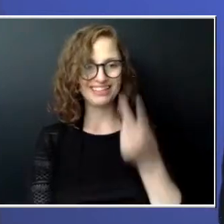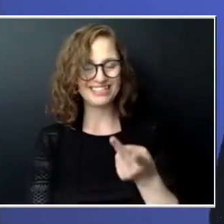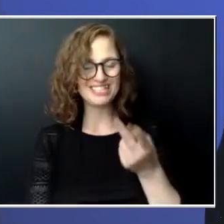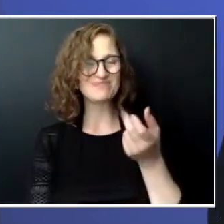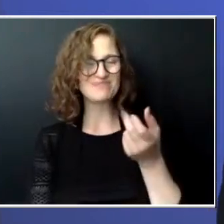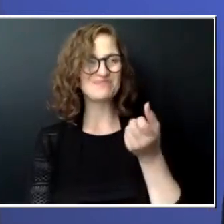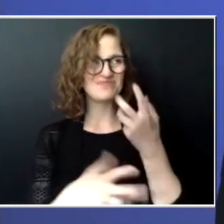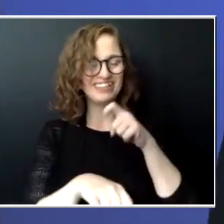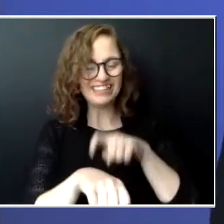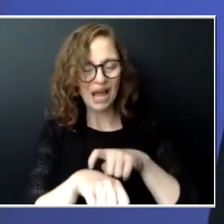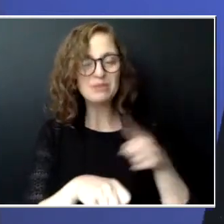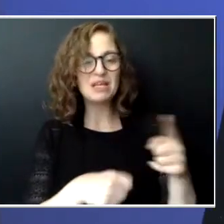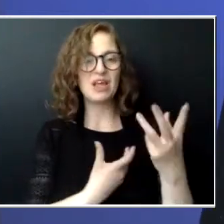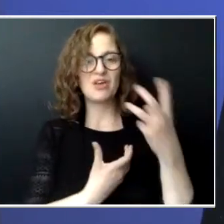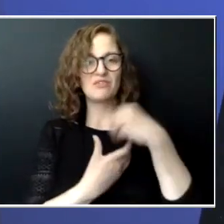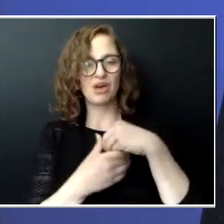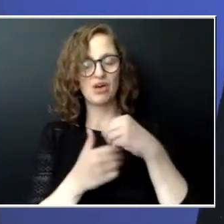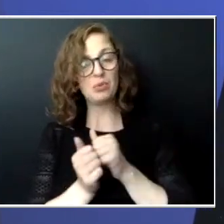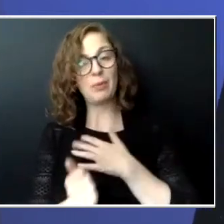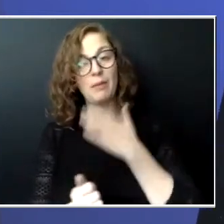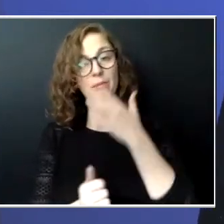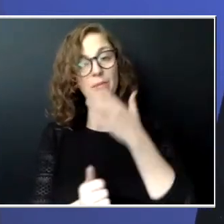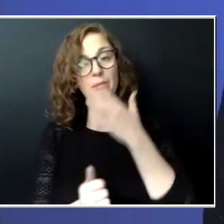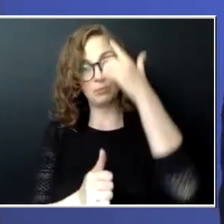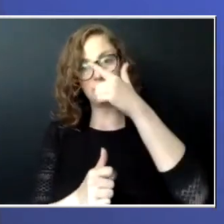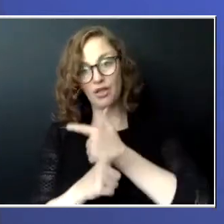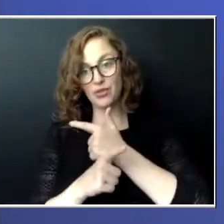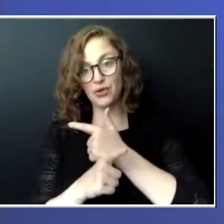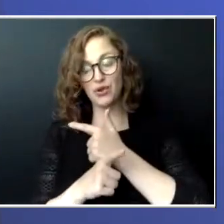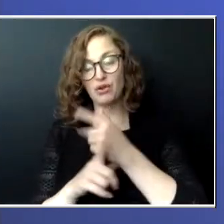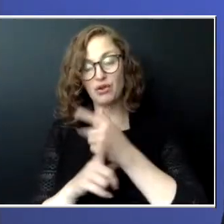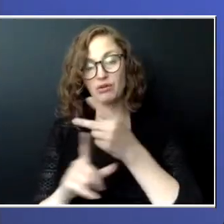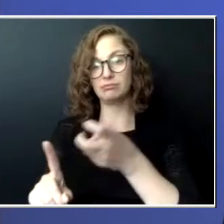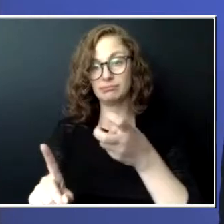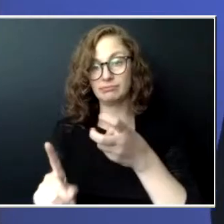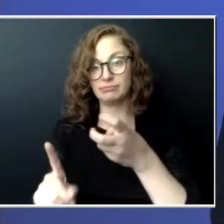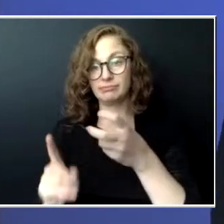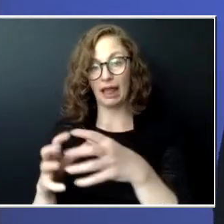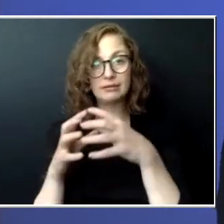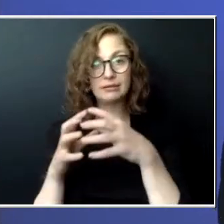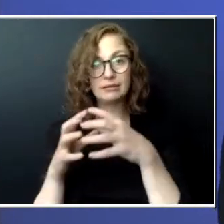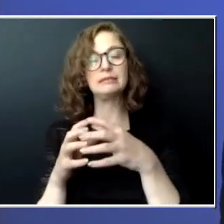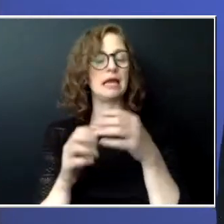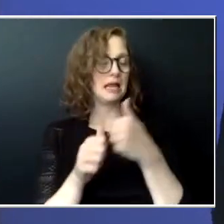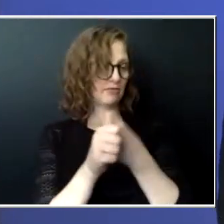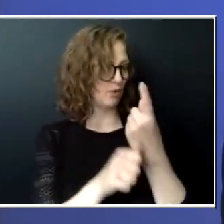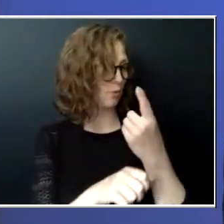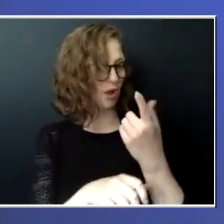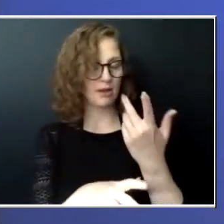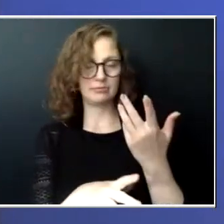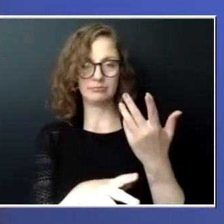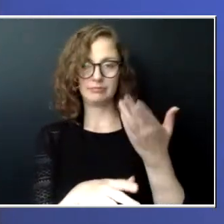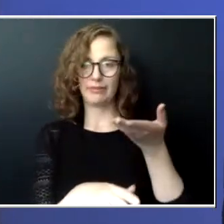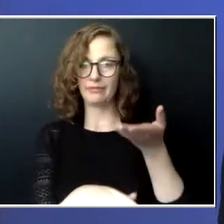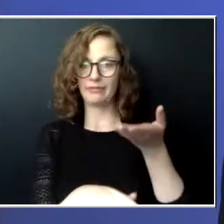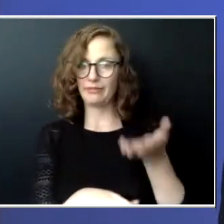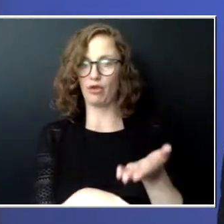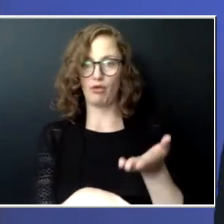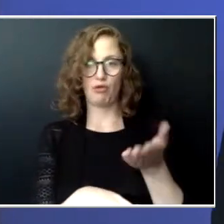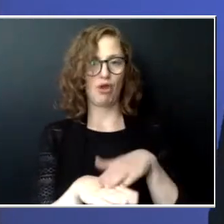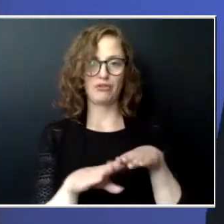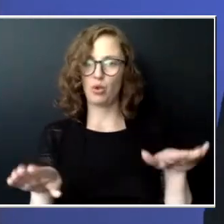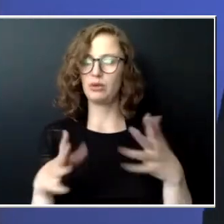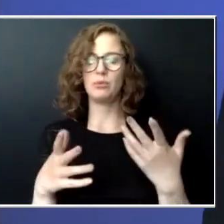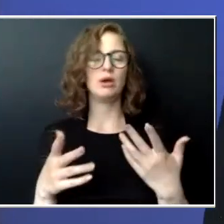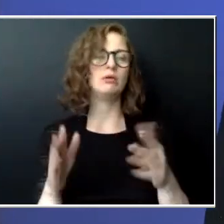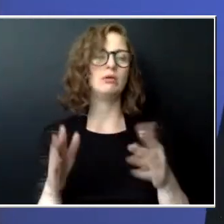my brothers getting his cells, and all the people on the floor were just so wonderful, and